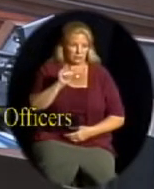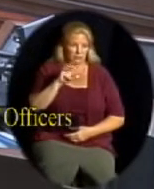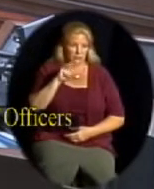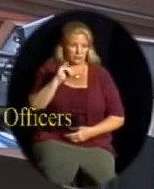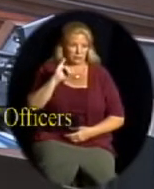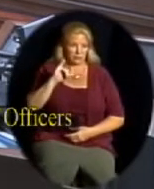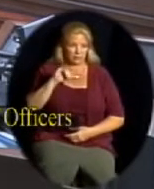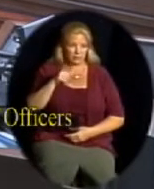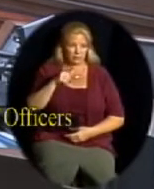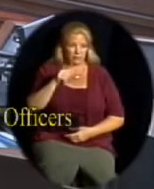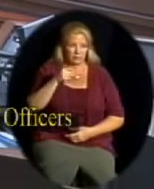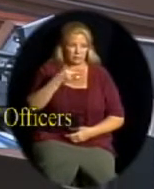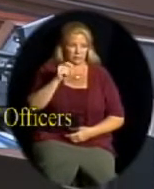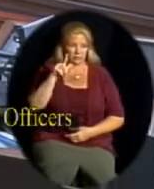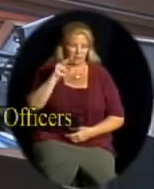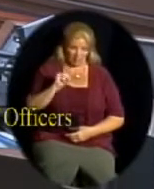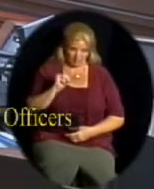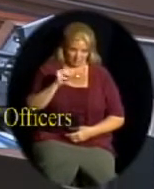board.